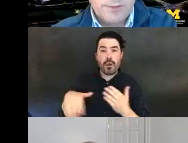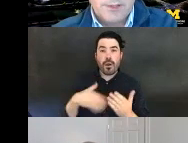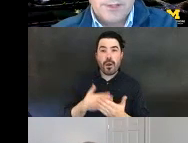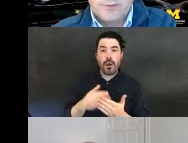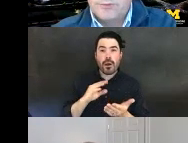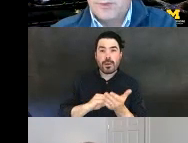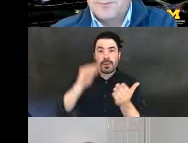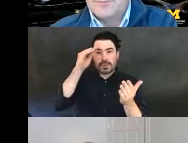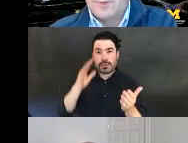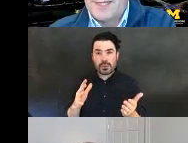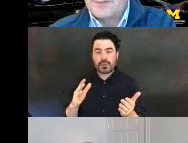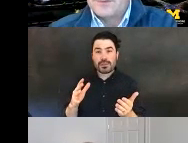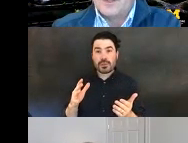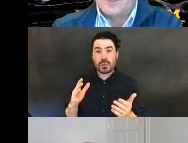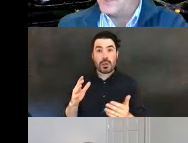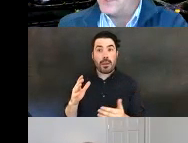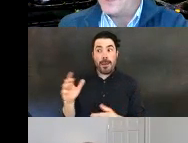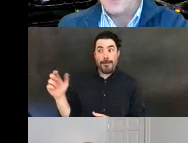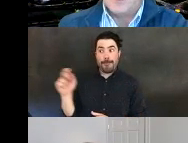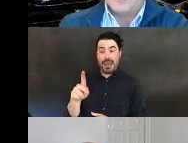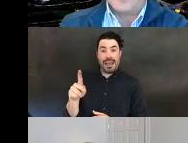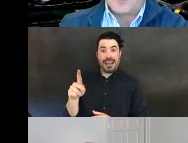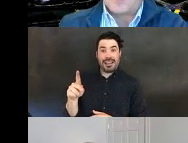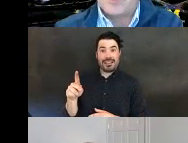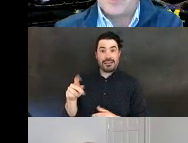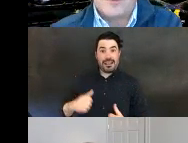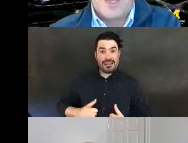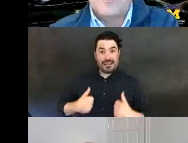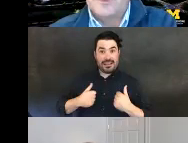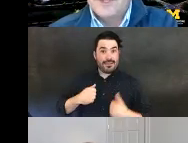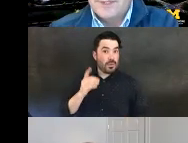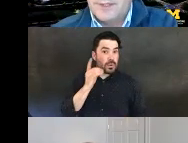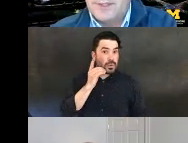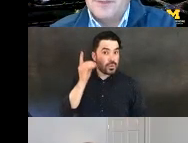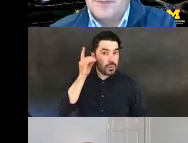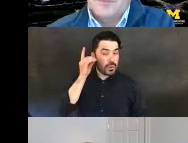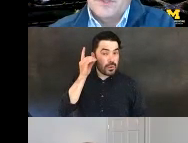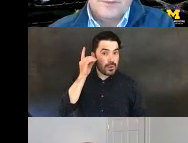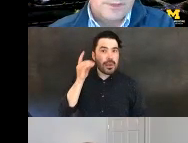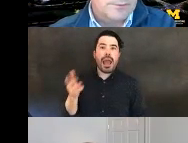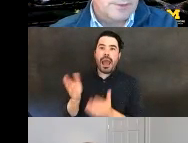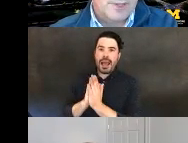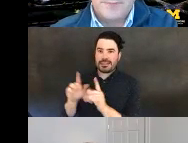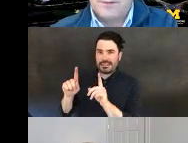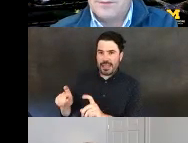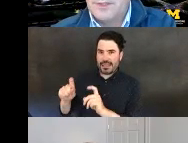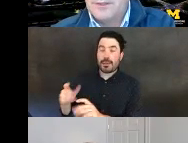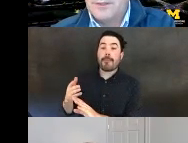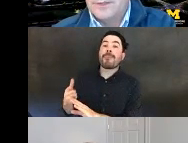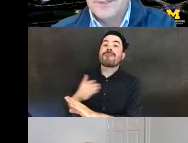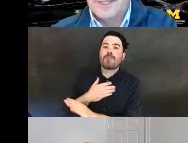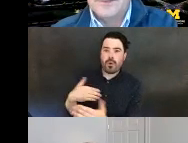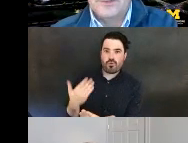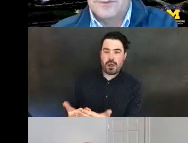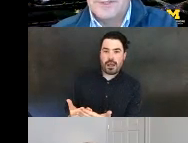back to dorms that were asked to get tested pre-arrival, and those results have come in.